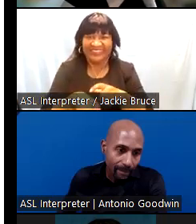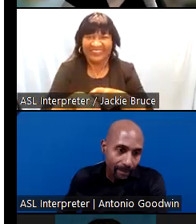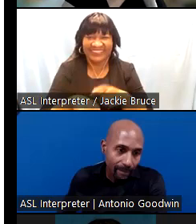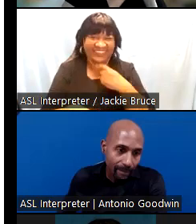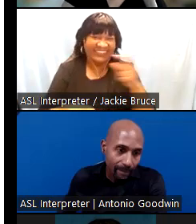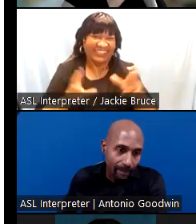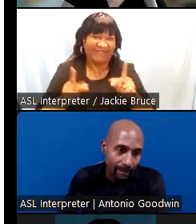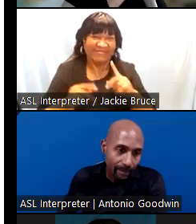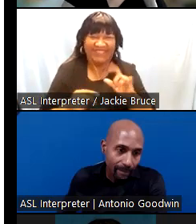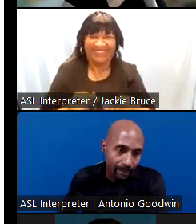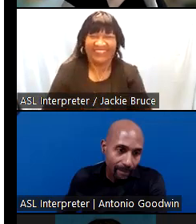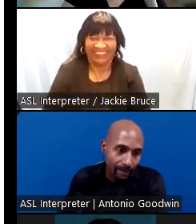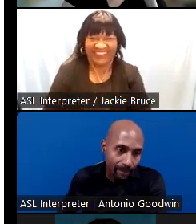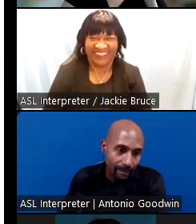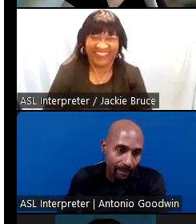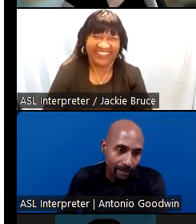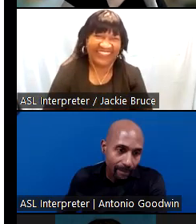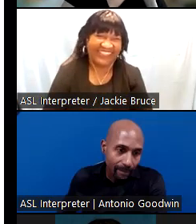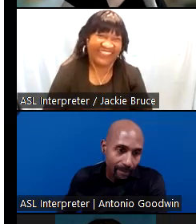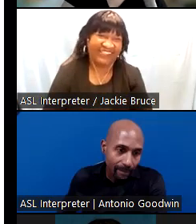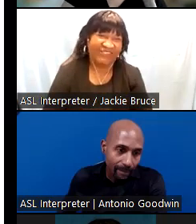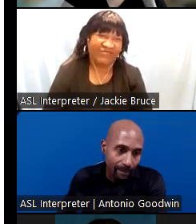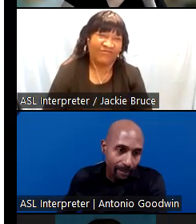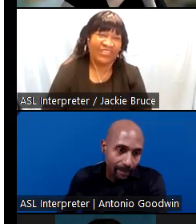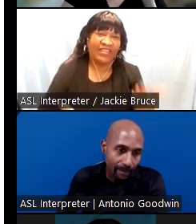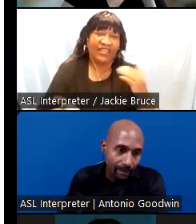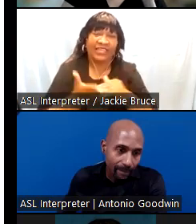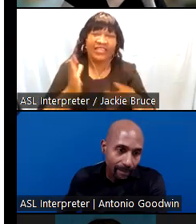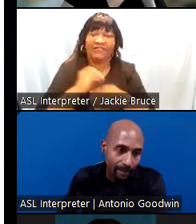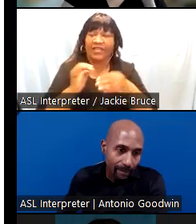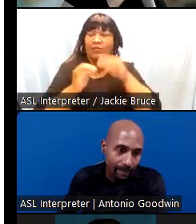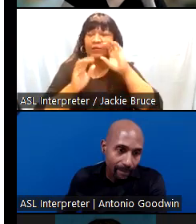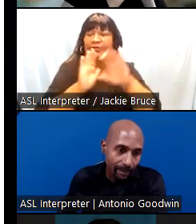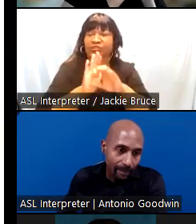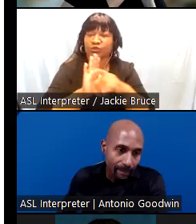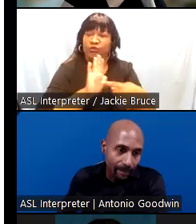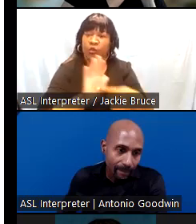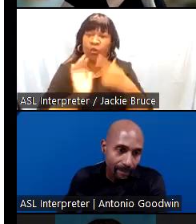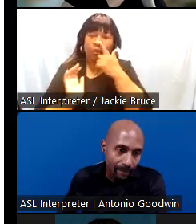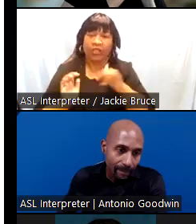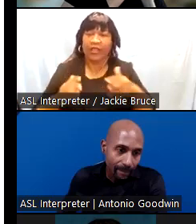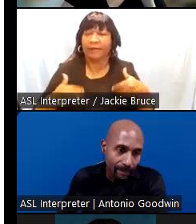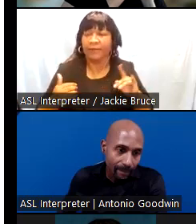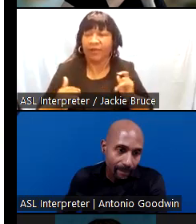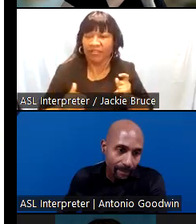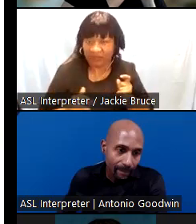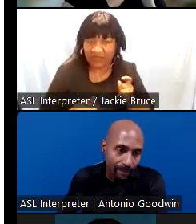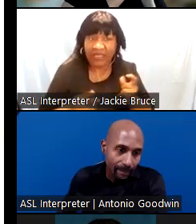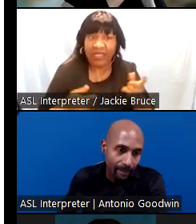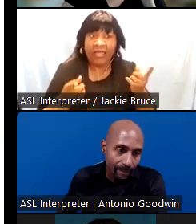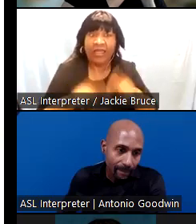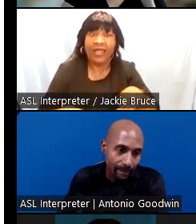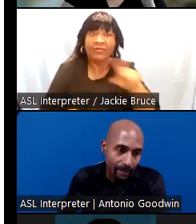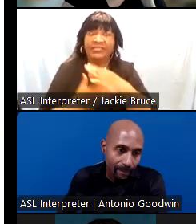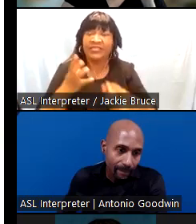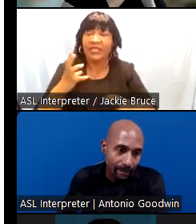that. All right, so I've added more pictures because what was happening was people